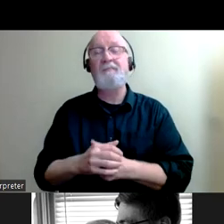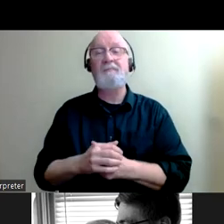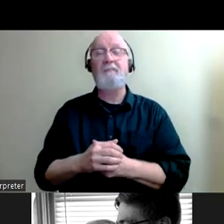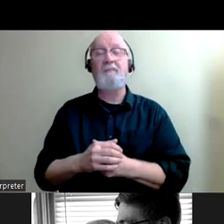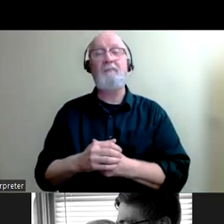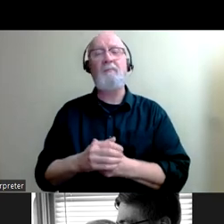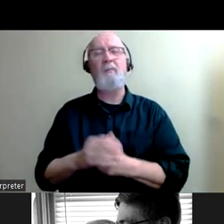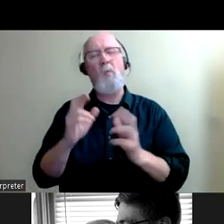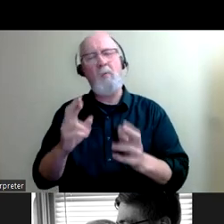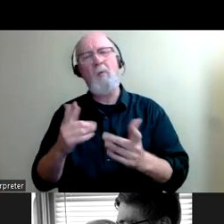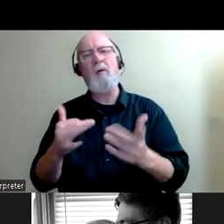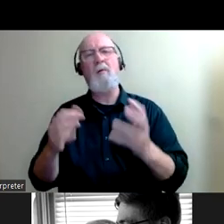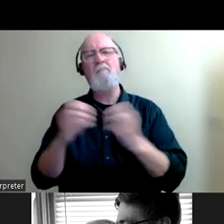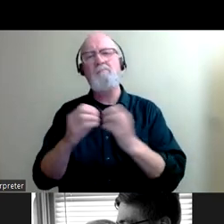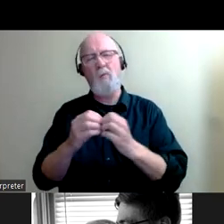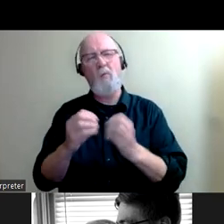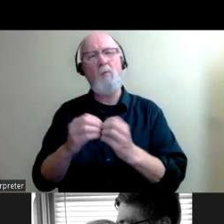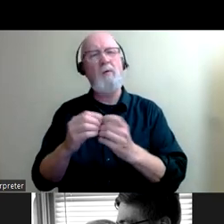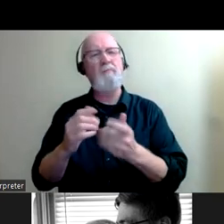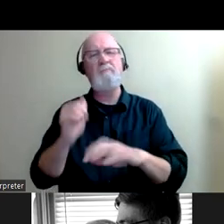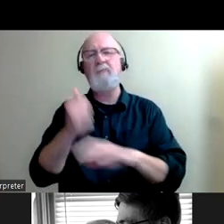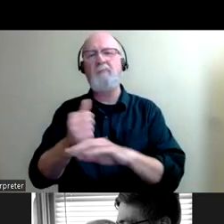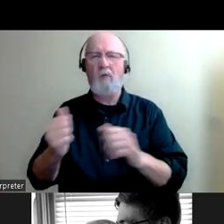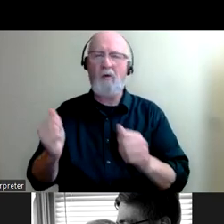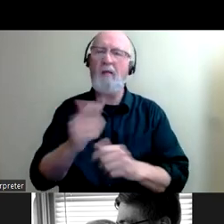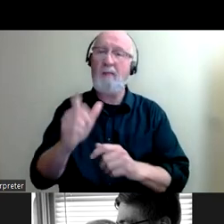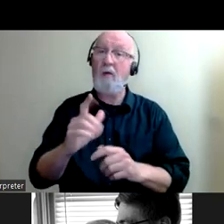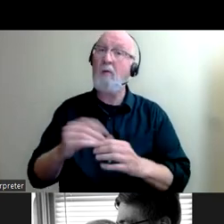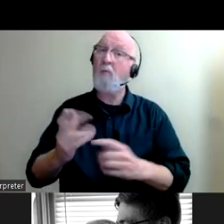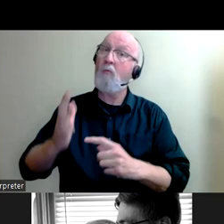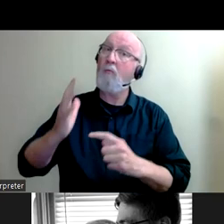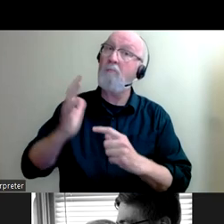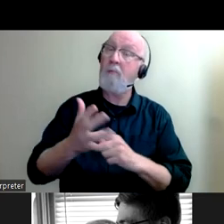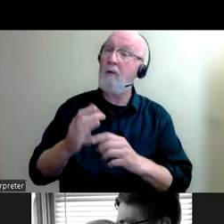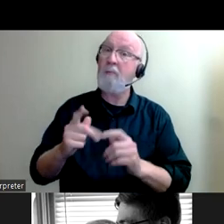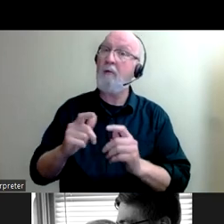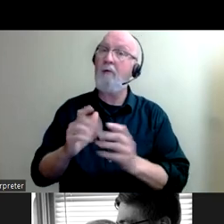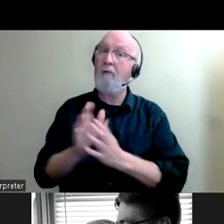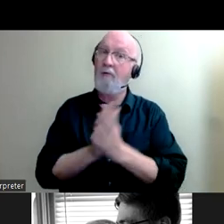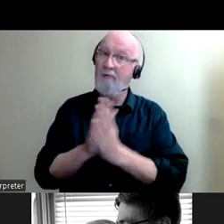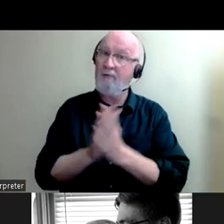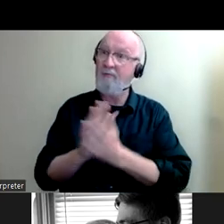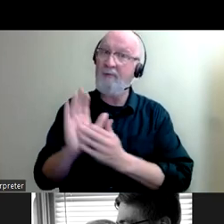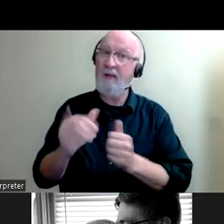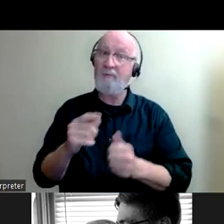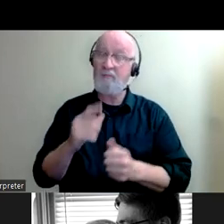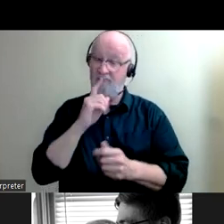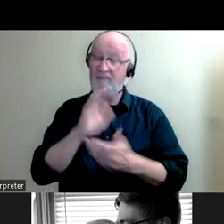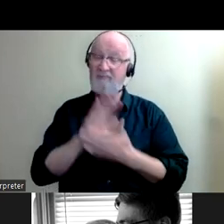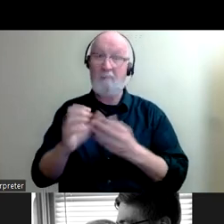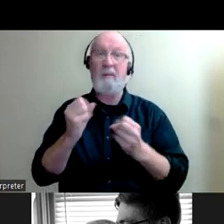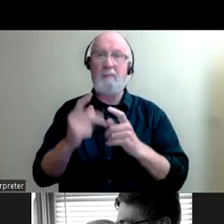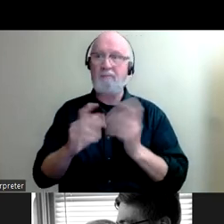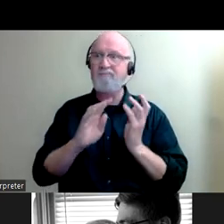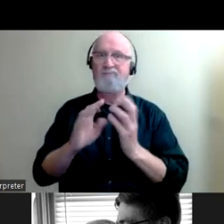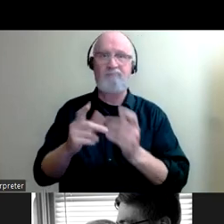we get more in our branches, because they are quite popular and they're just growing in popularity, which is really nice to see.